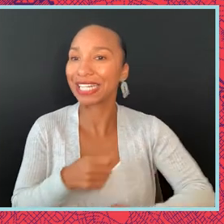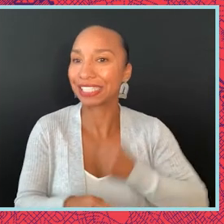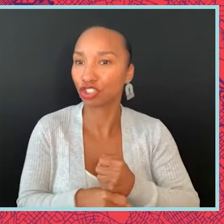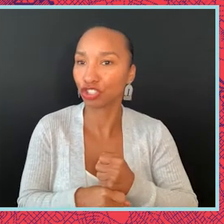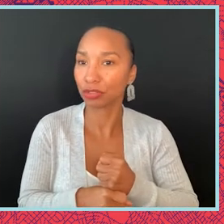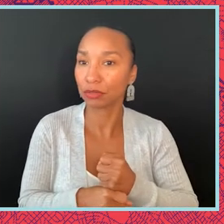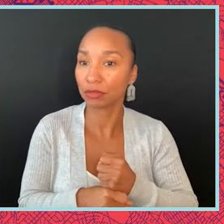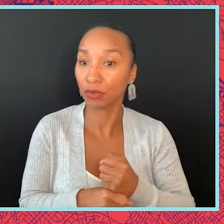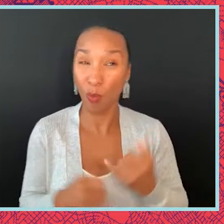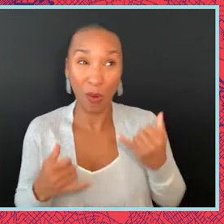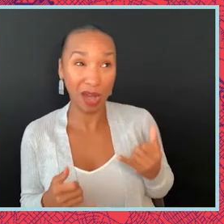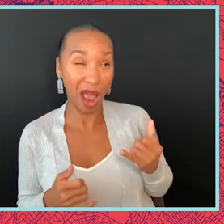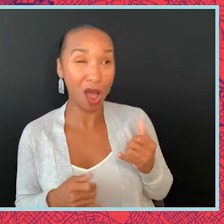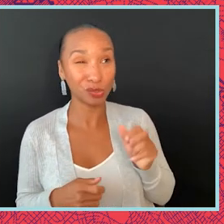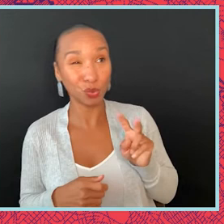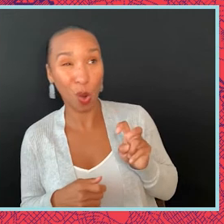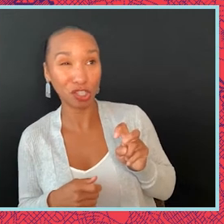years of our democracy. We're at